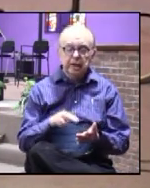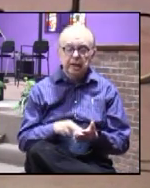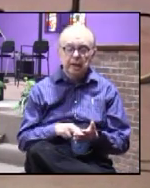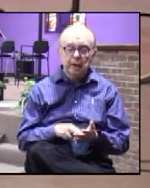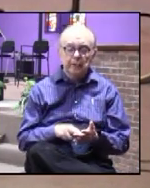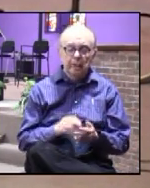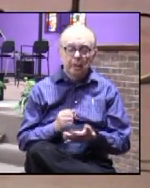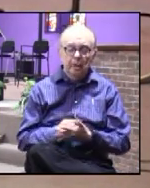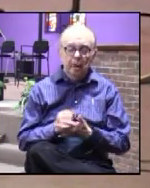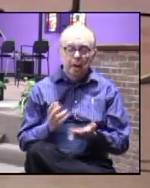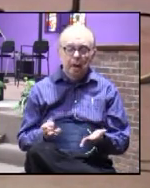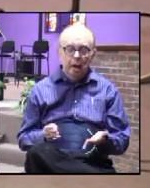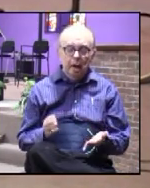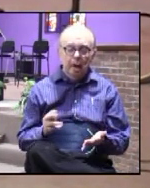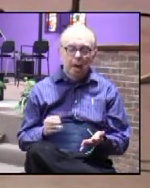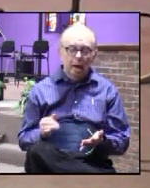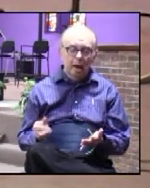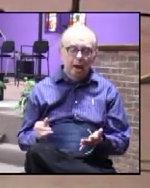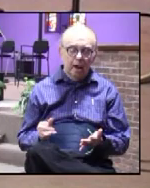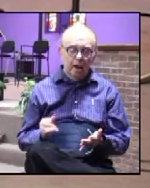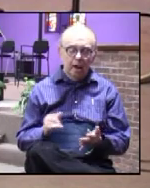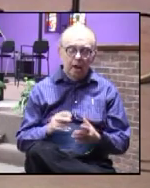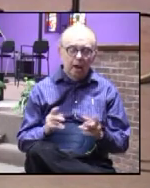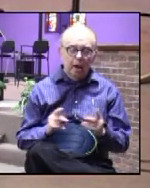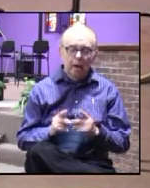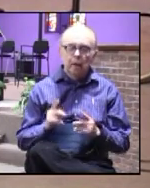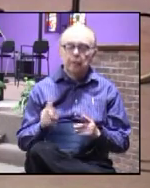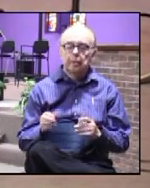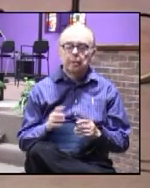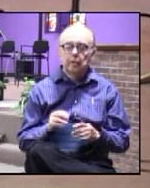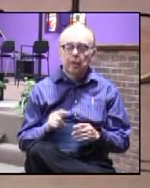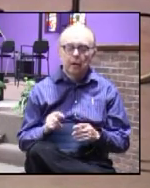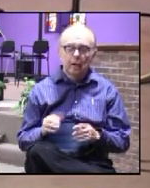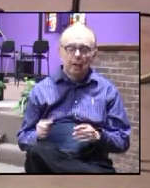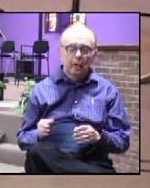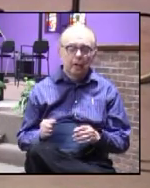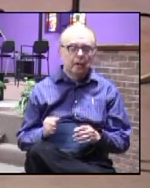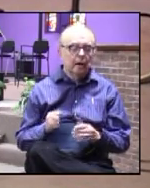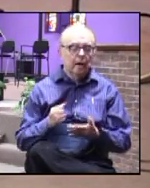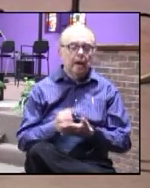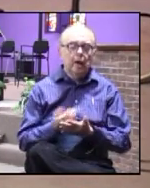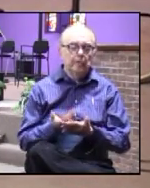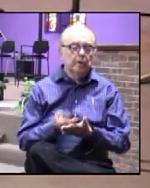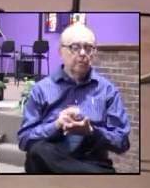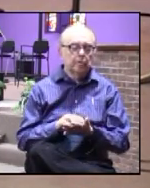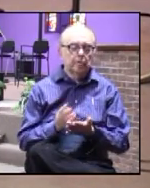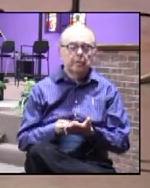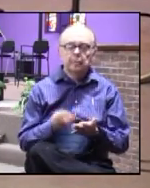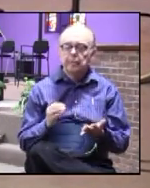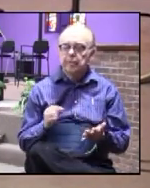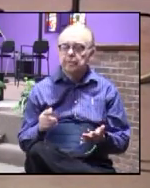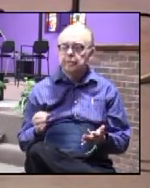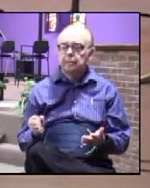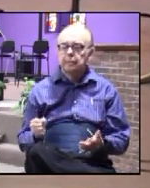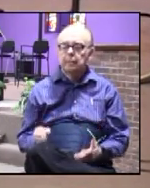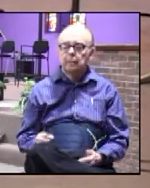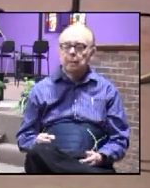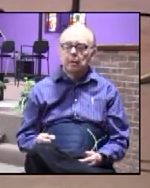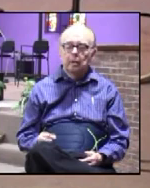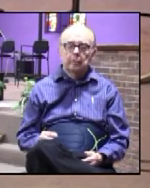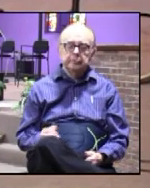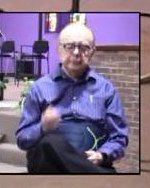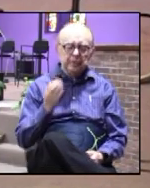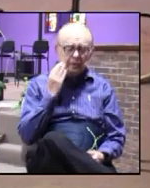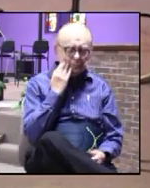Mary, your place needs to be in there with Martha, helping to fix whatever meal it was that she was going to fix. You